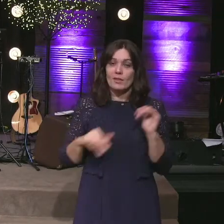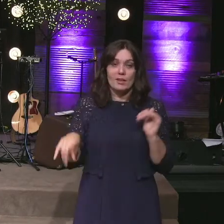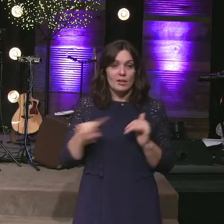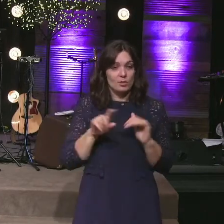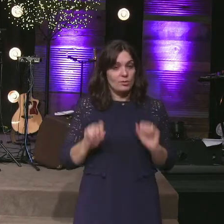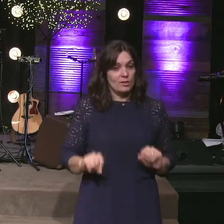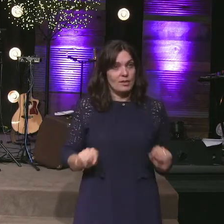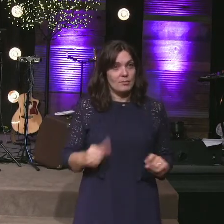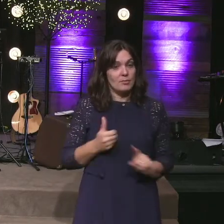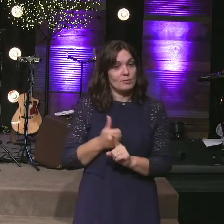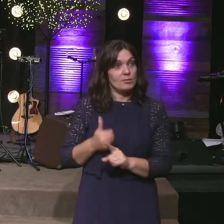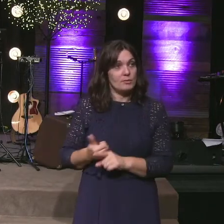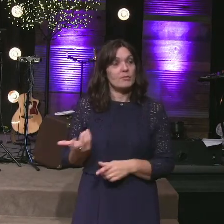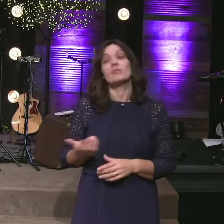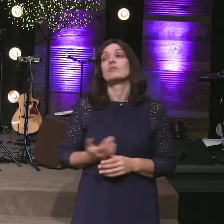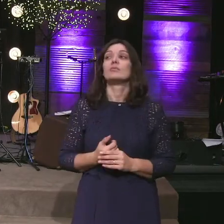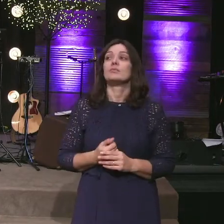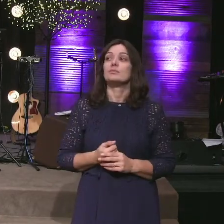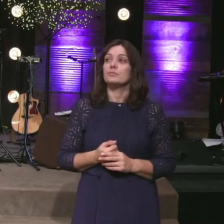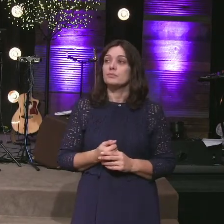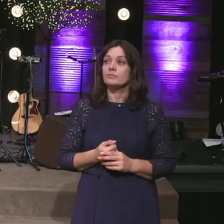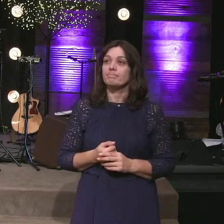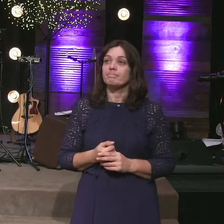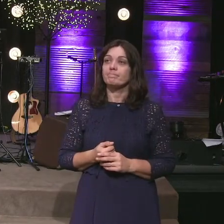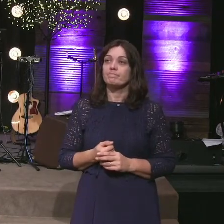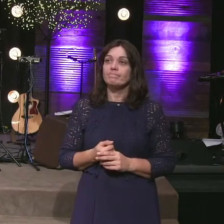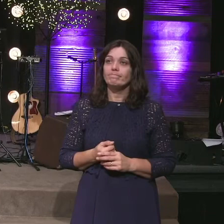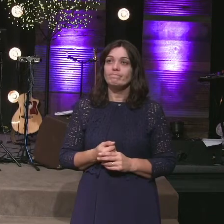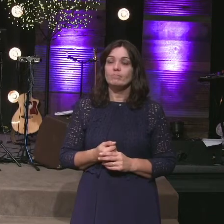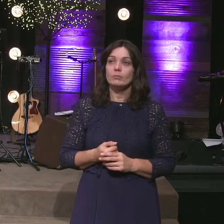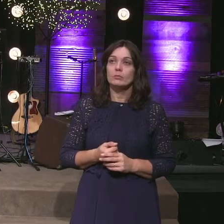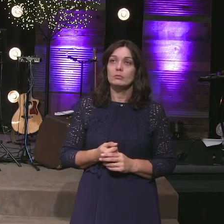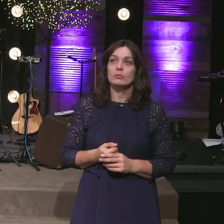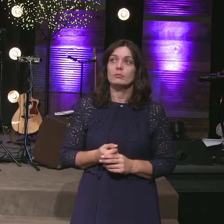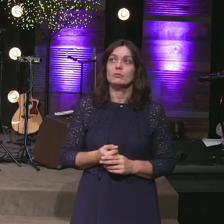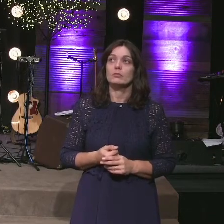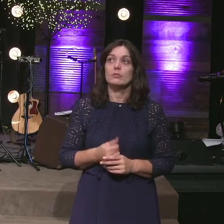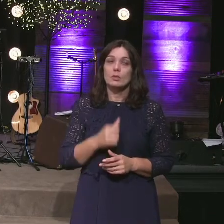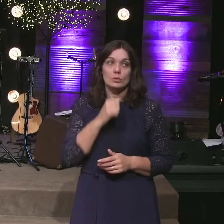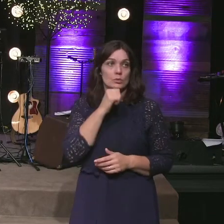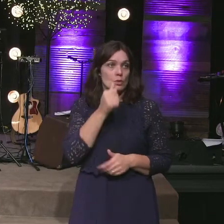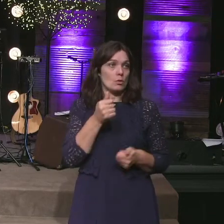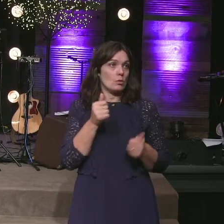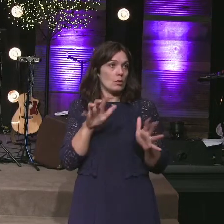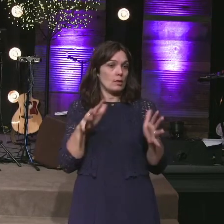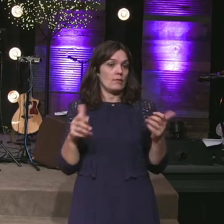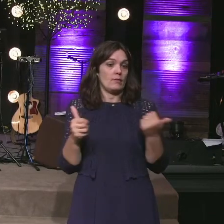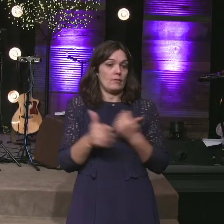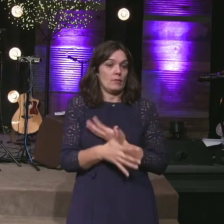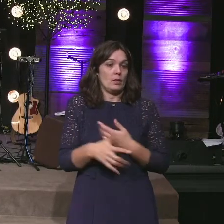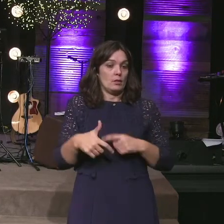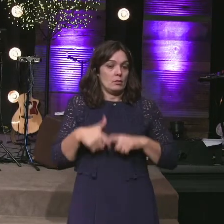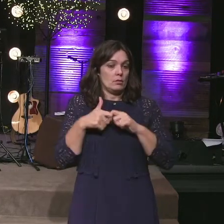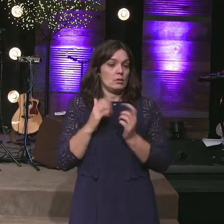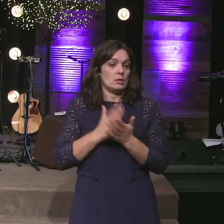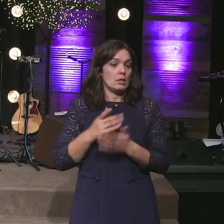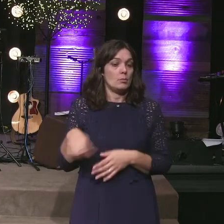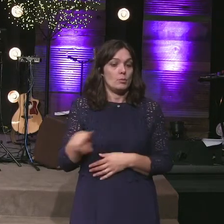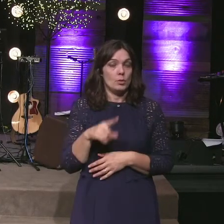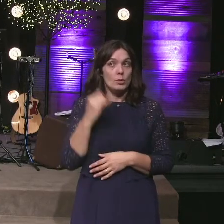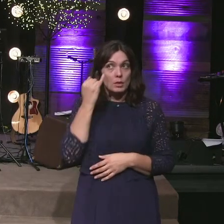your own anyway. So don't let fear stop you. Do it afraid if you have